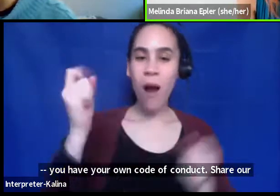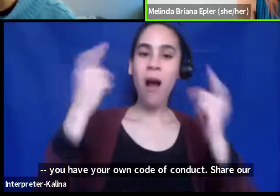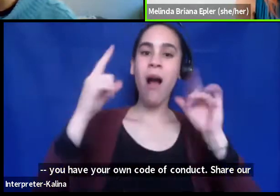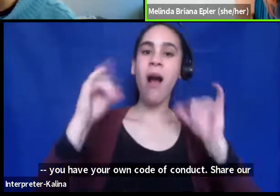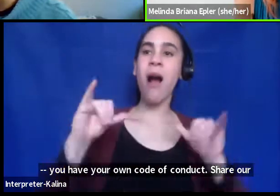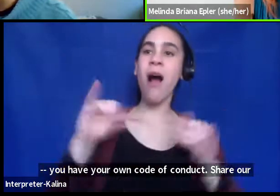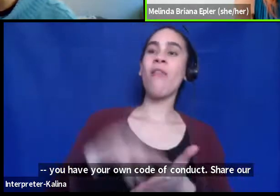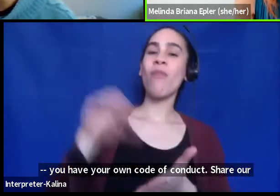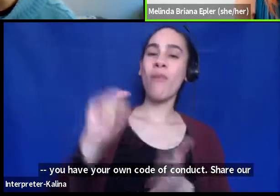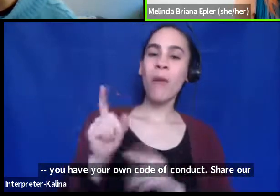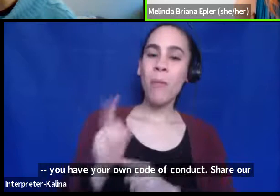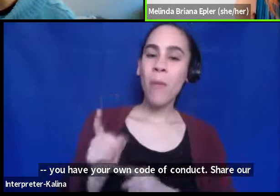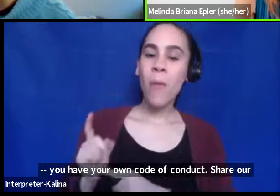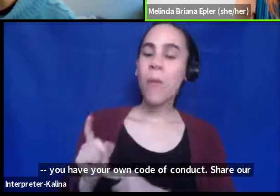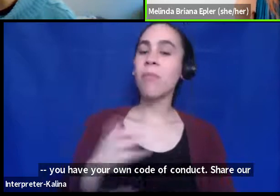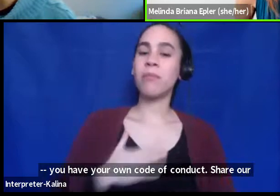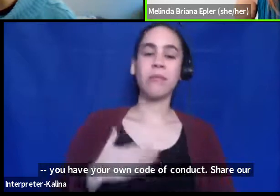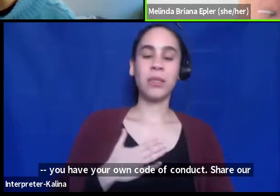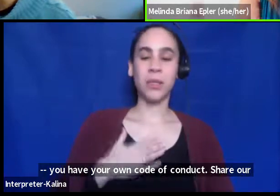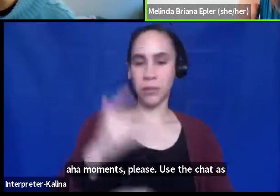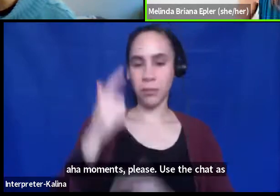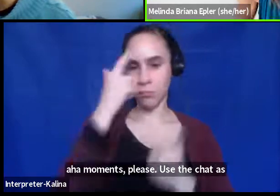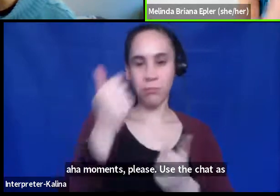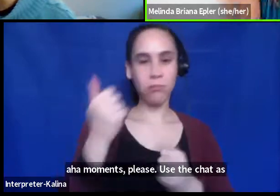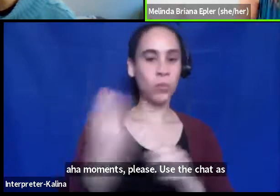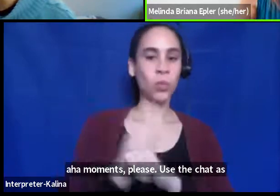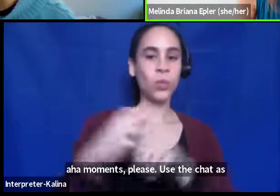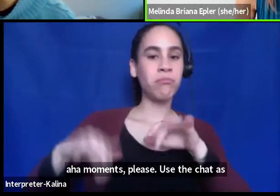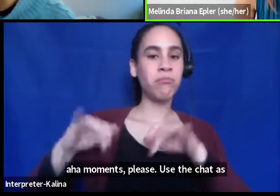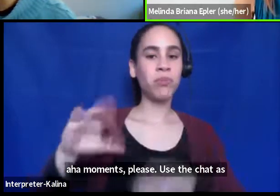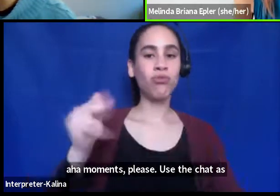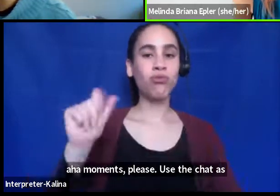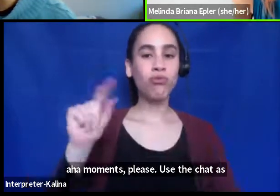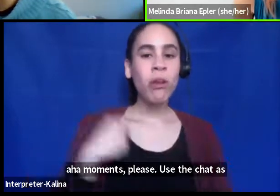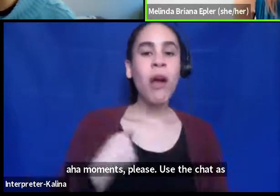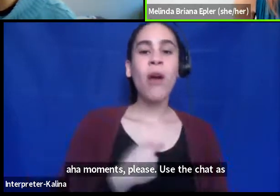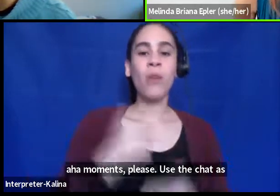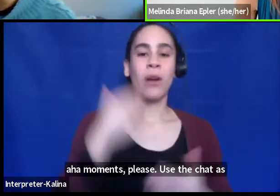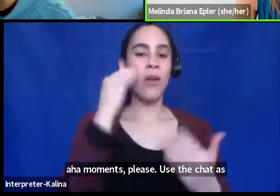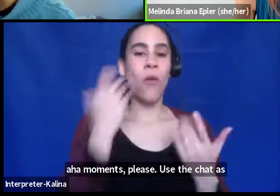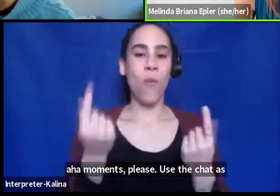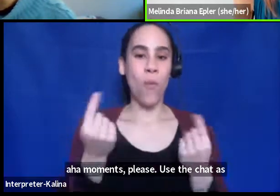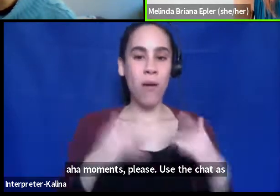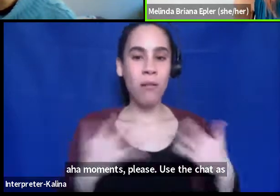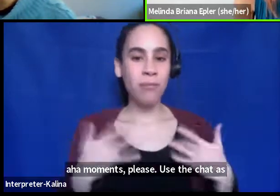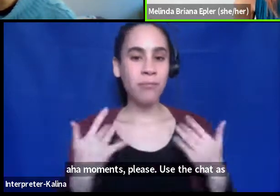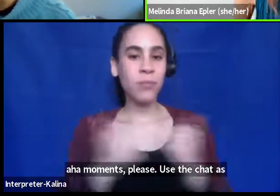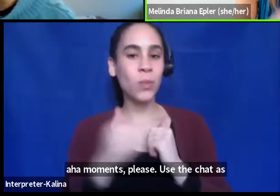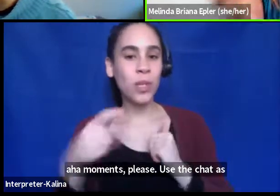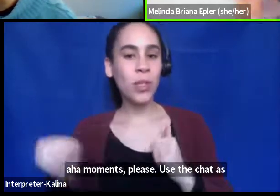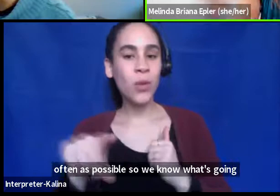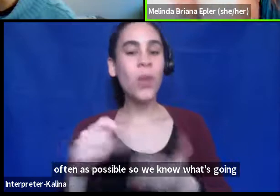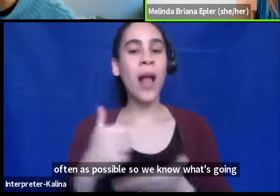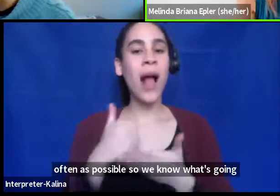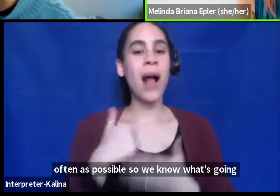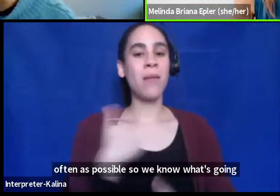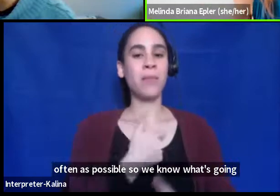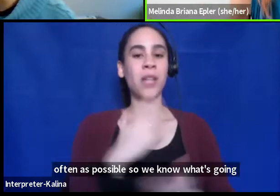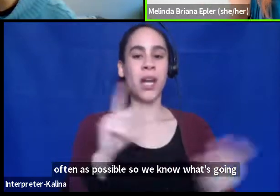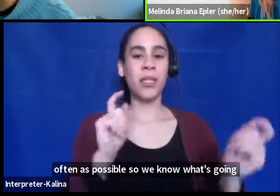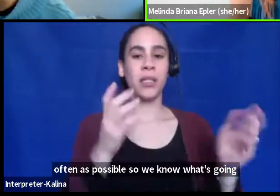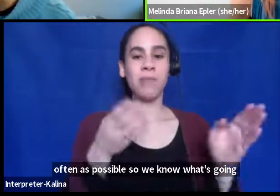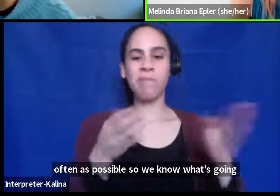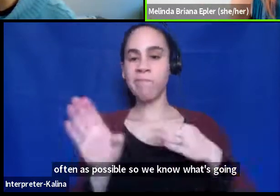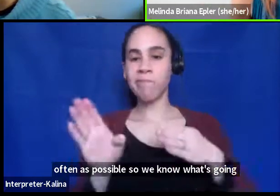as often as possible. And so we know what's going on with you, what you're thinking about. It helps us kind of change the